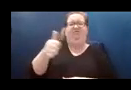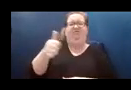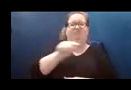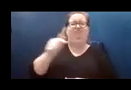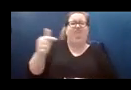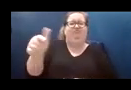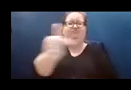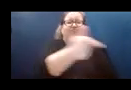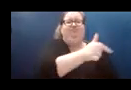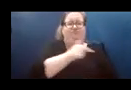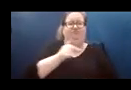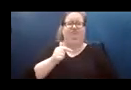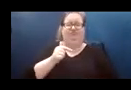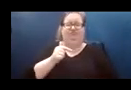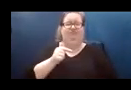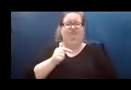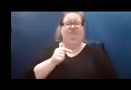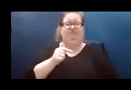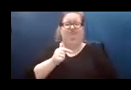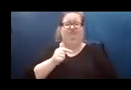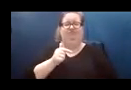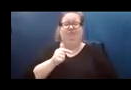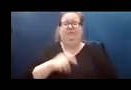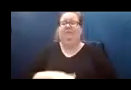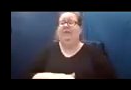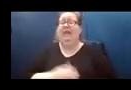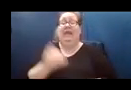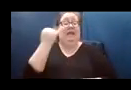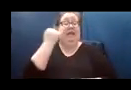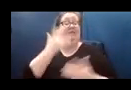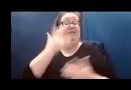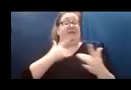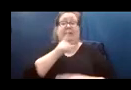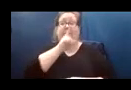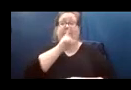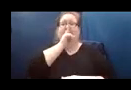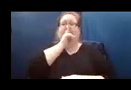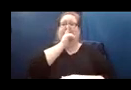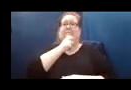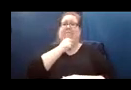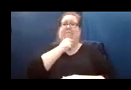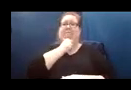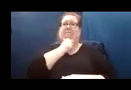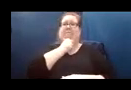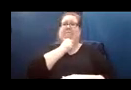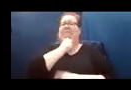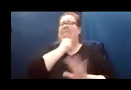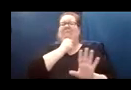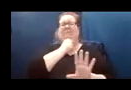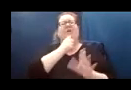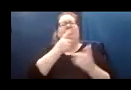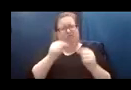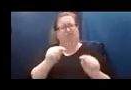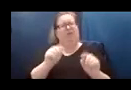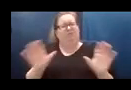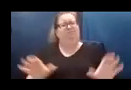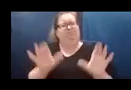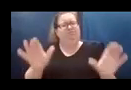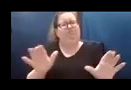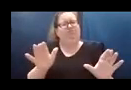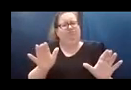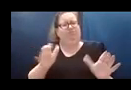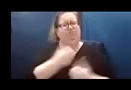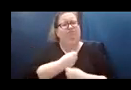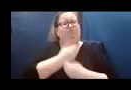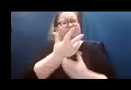also, the opposite holds true. If you don't speak that often during meetings like this, please, we urge you to step up and make your